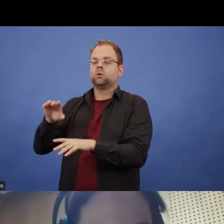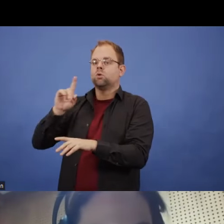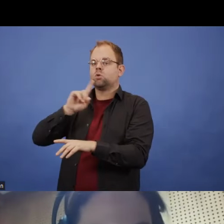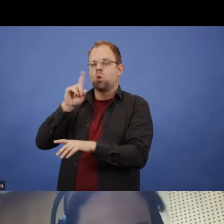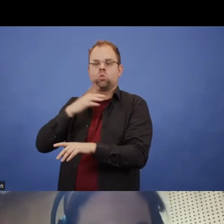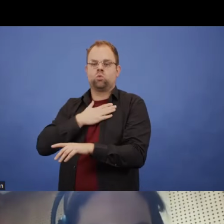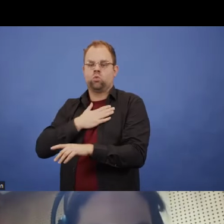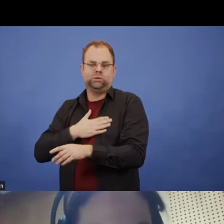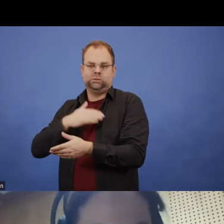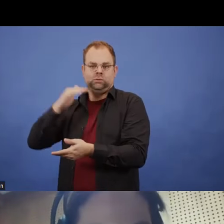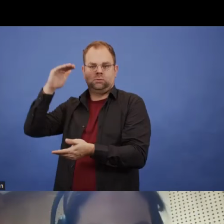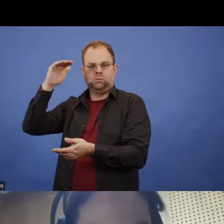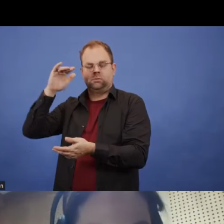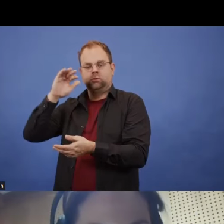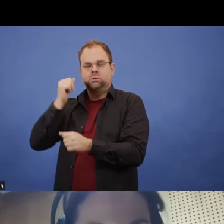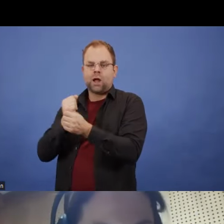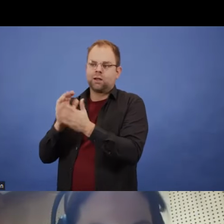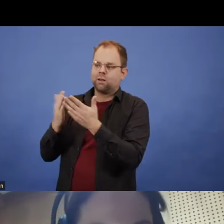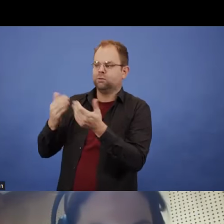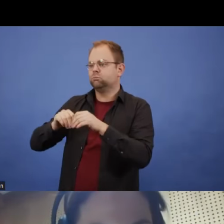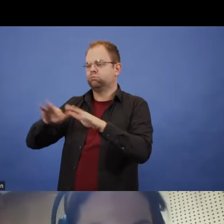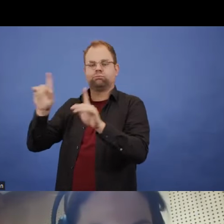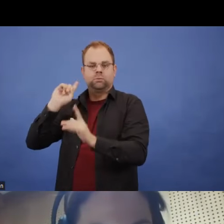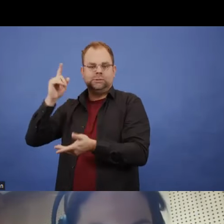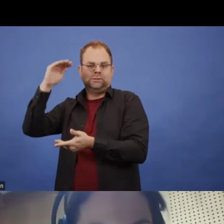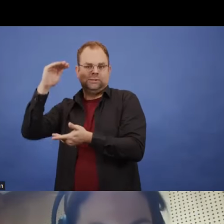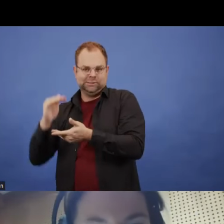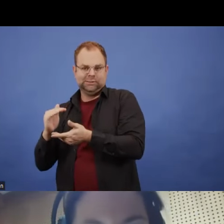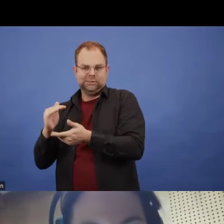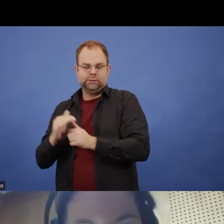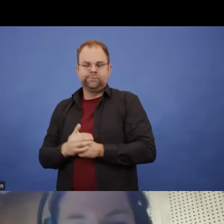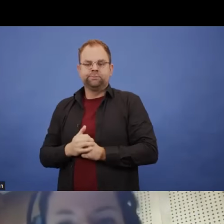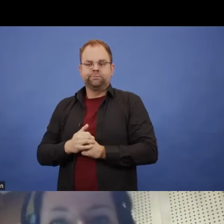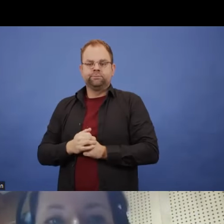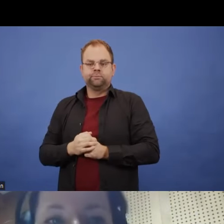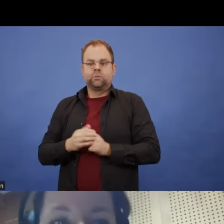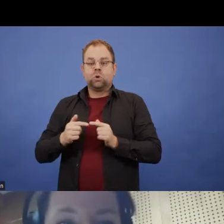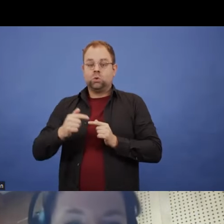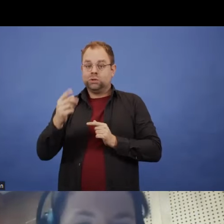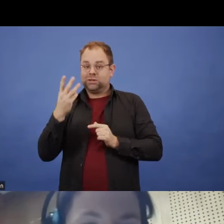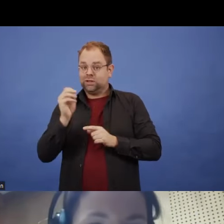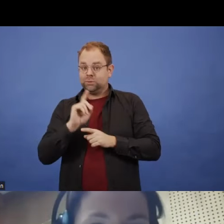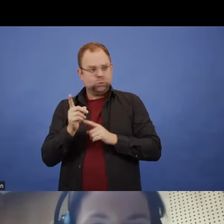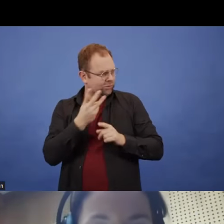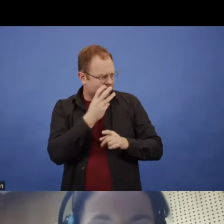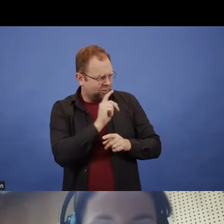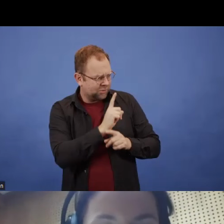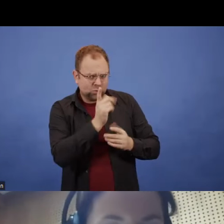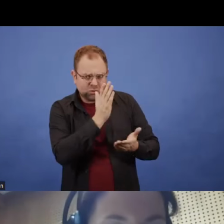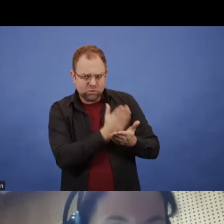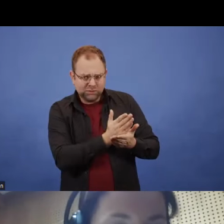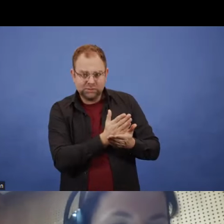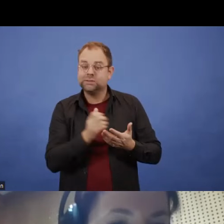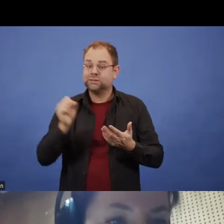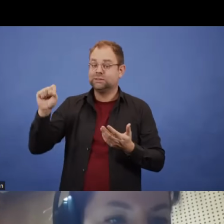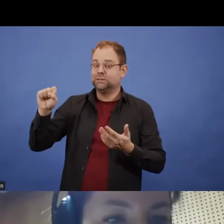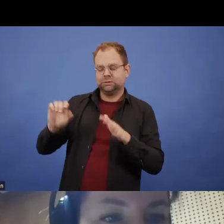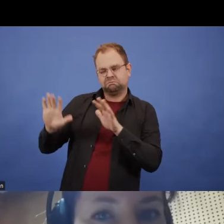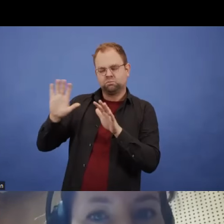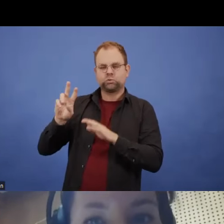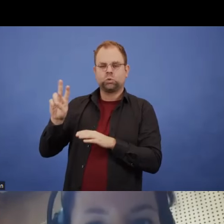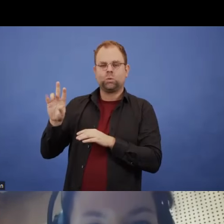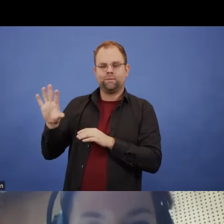Or yes, checking. around Or 25. Yes. 25 minutes, okay. Thanks. Can you go to the next slide,